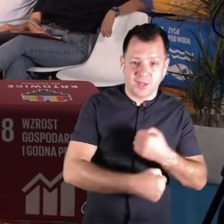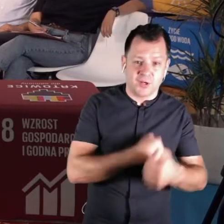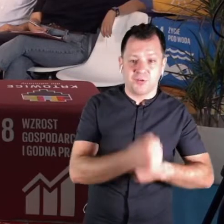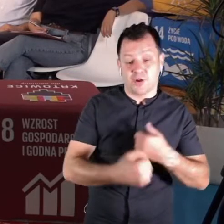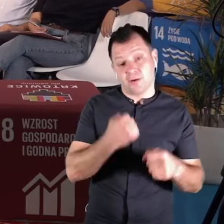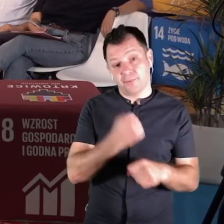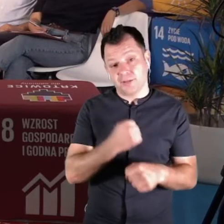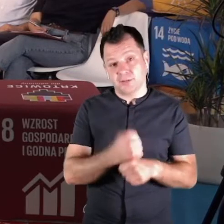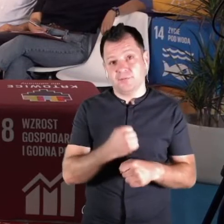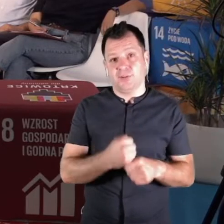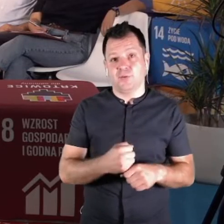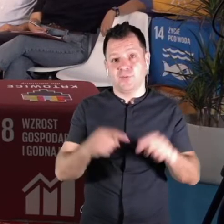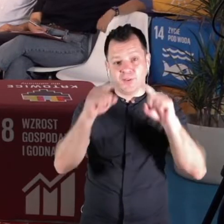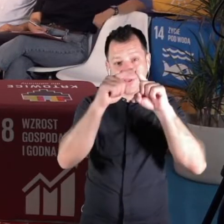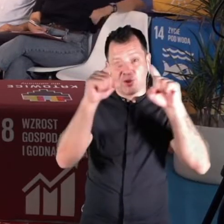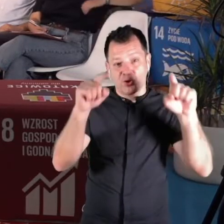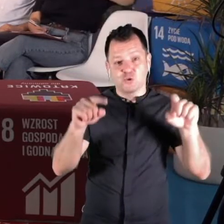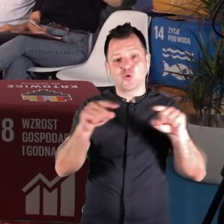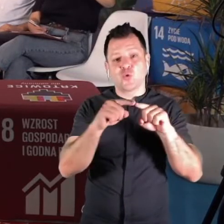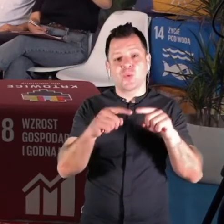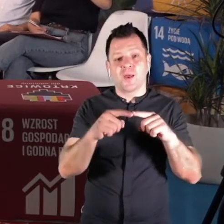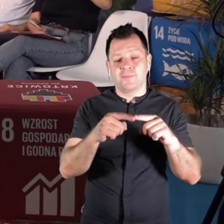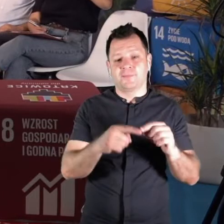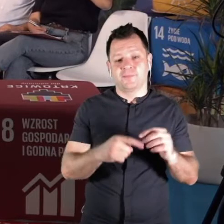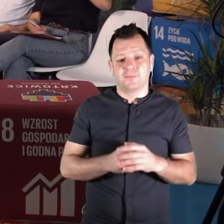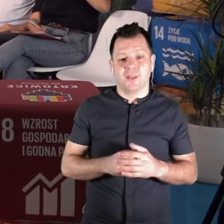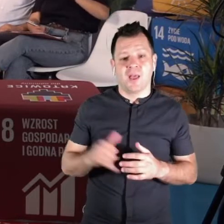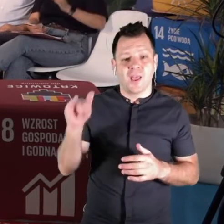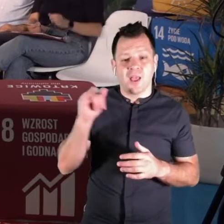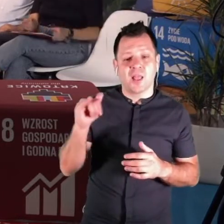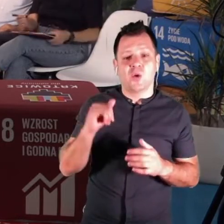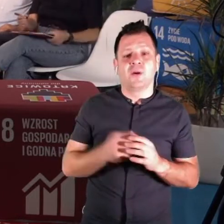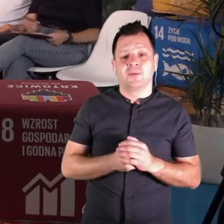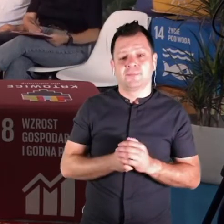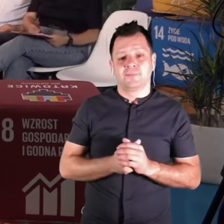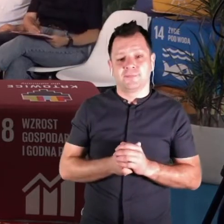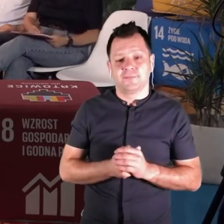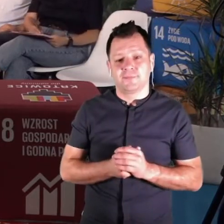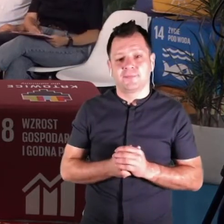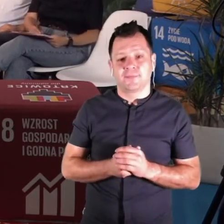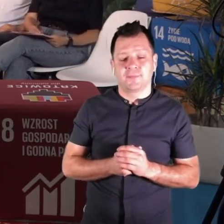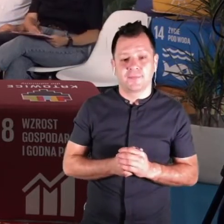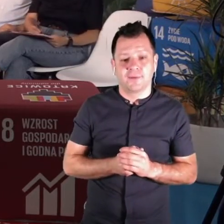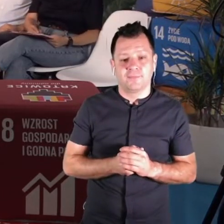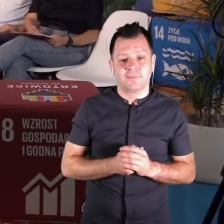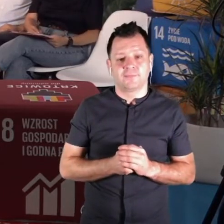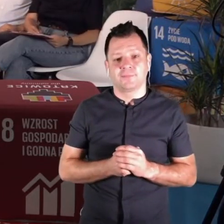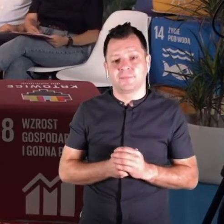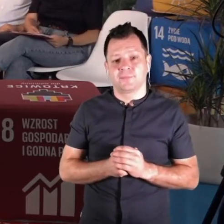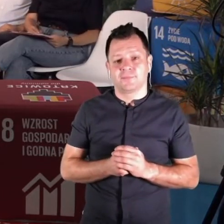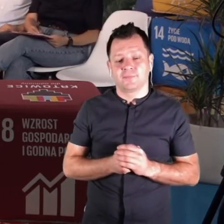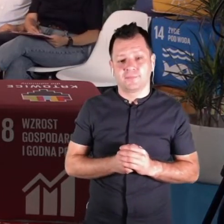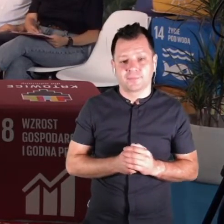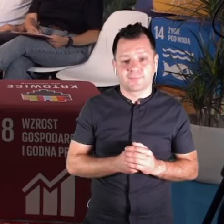us the way with citizens and residents. We create like 8 or 10 prototypes. Every